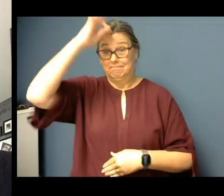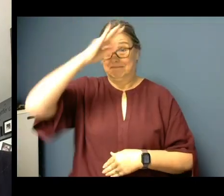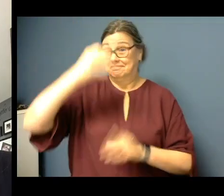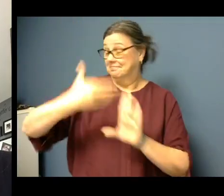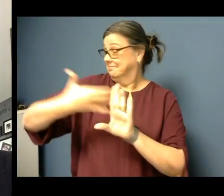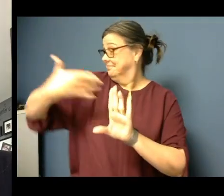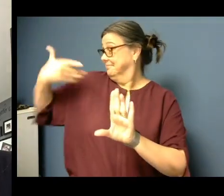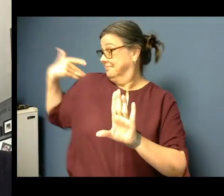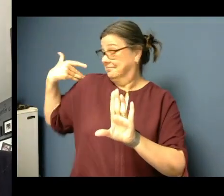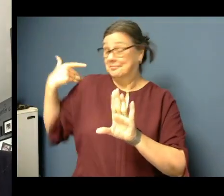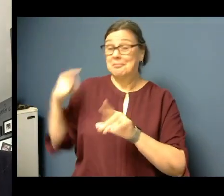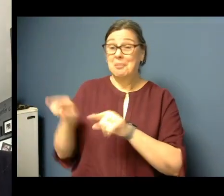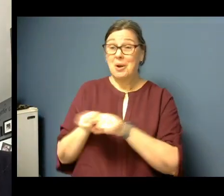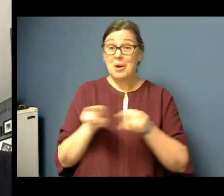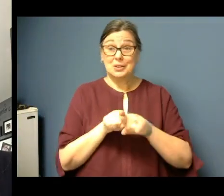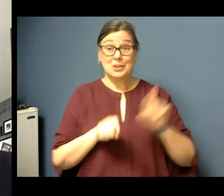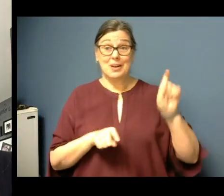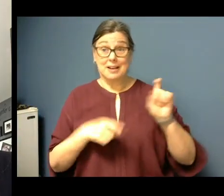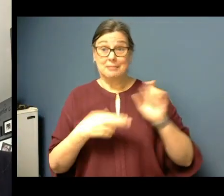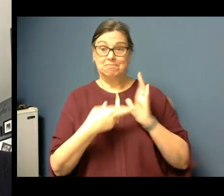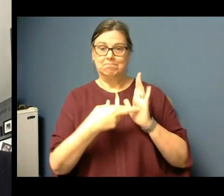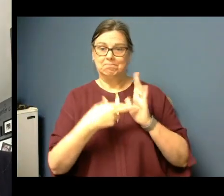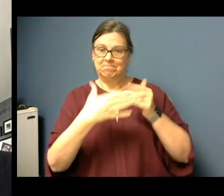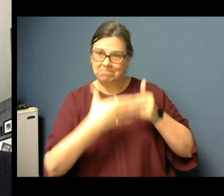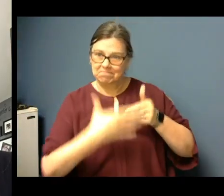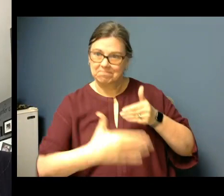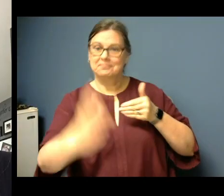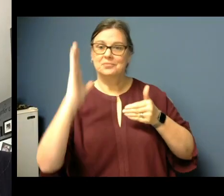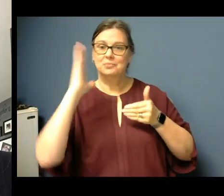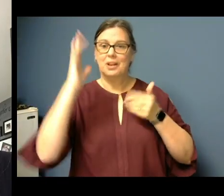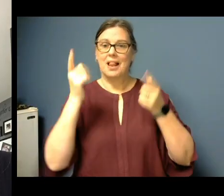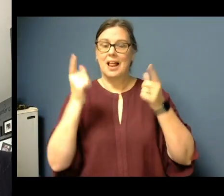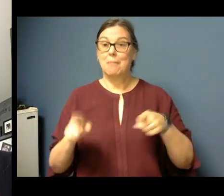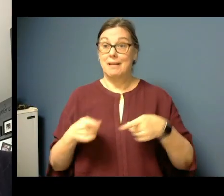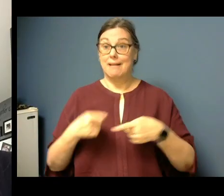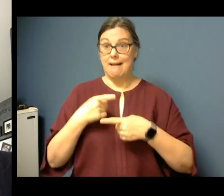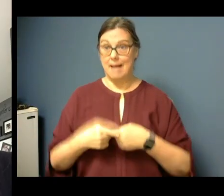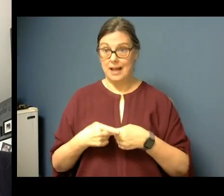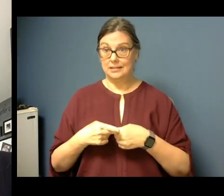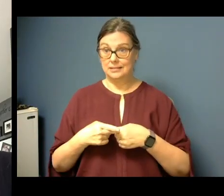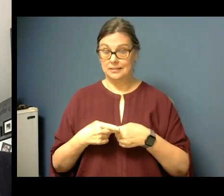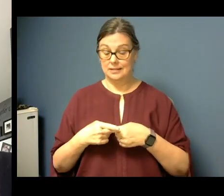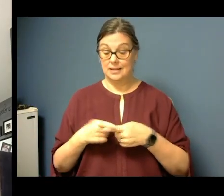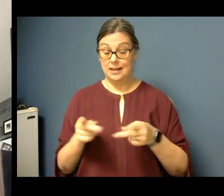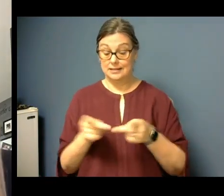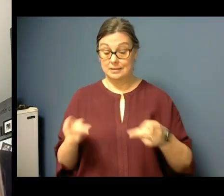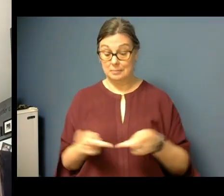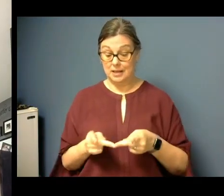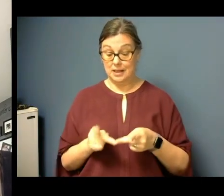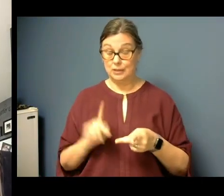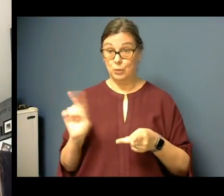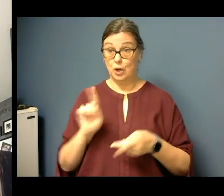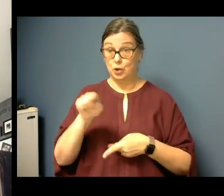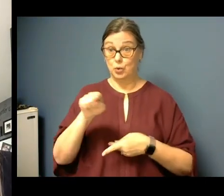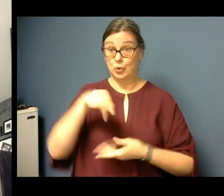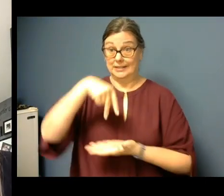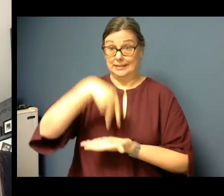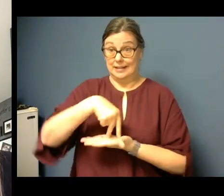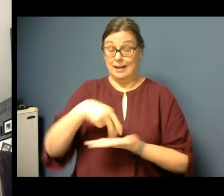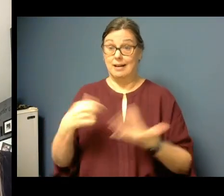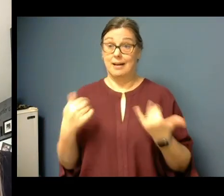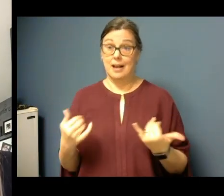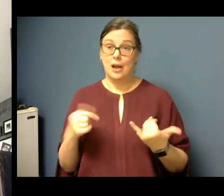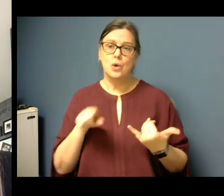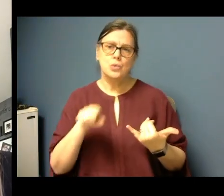future. X marks the spot where we stand today. What will you do to make the